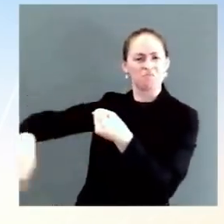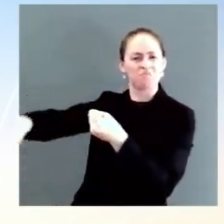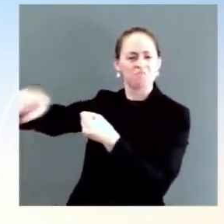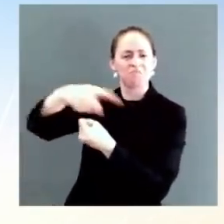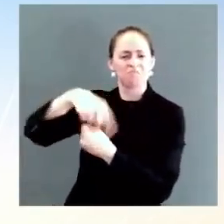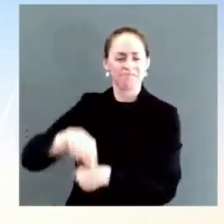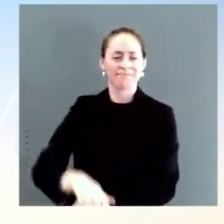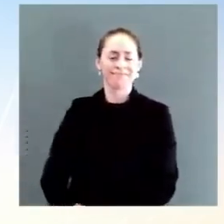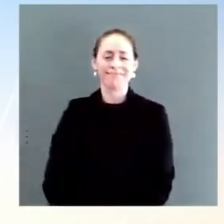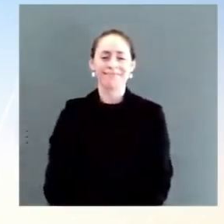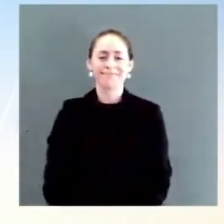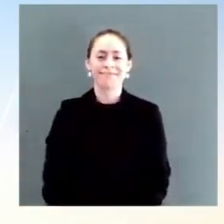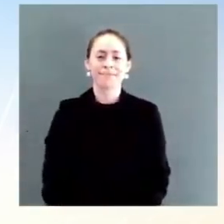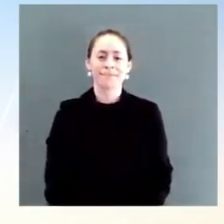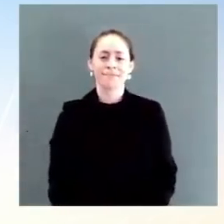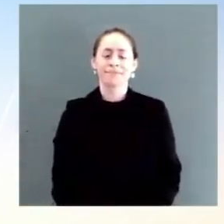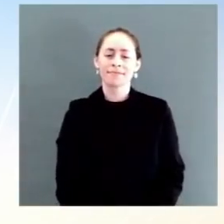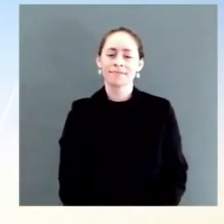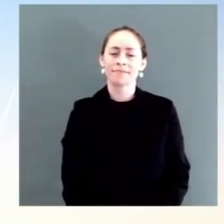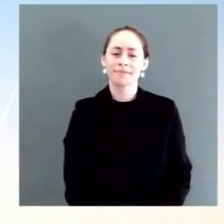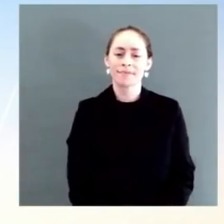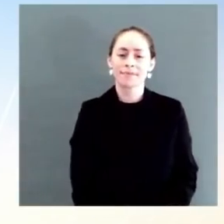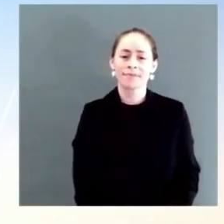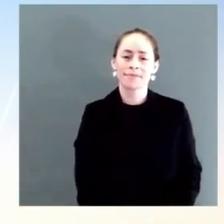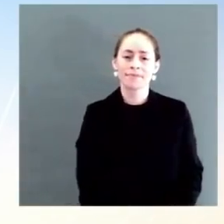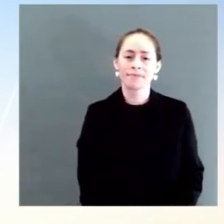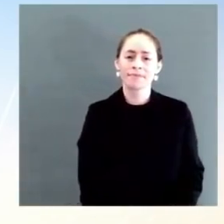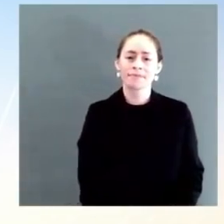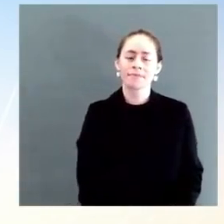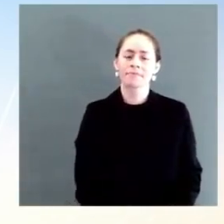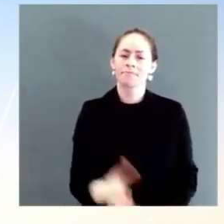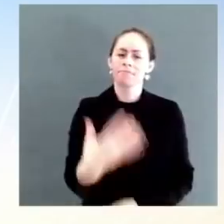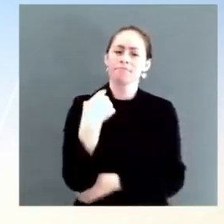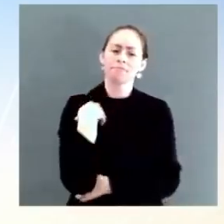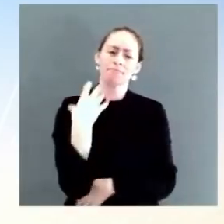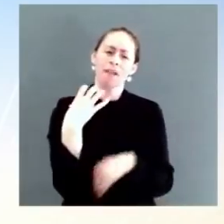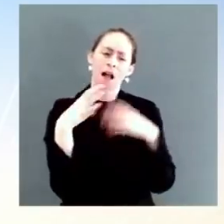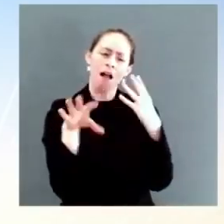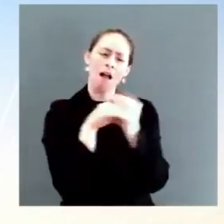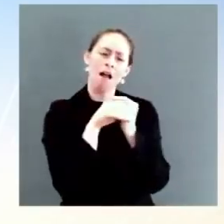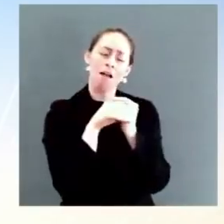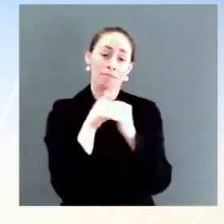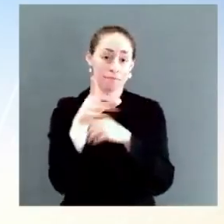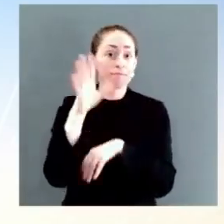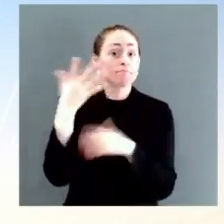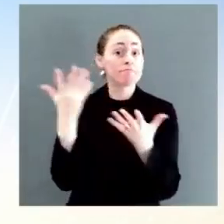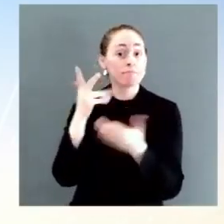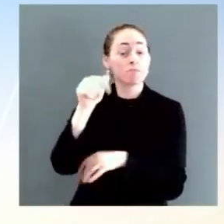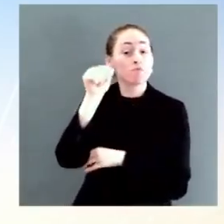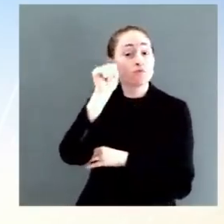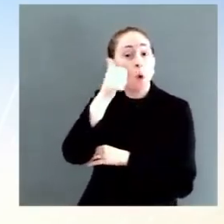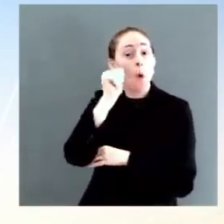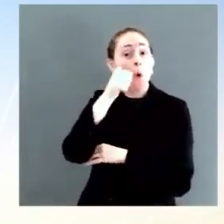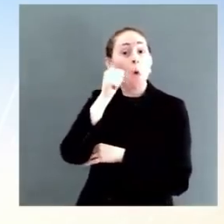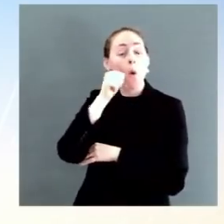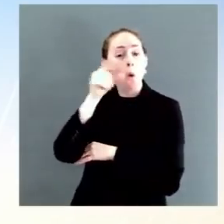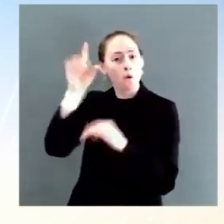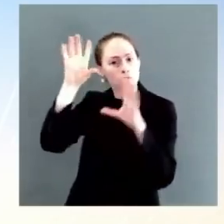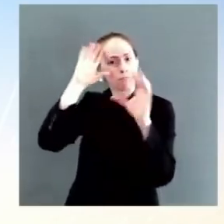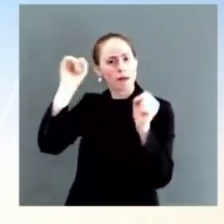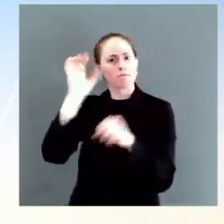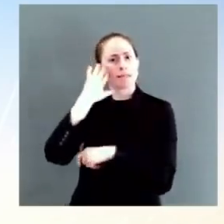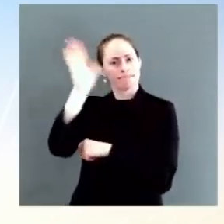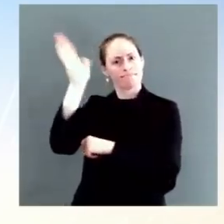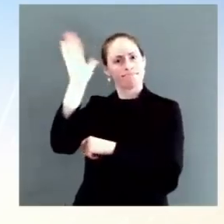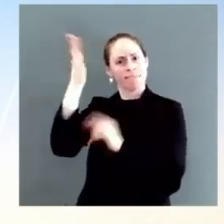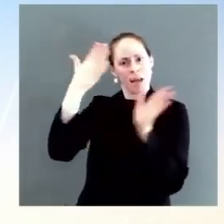plan. You've seen some reported components that you may hear about more tomorrow. But I would also note for all of you, as you're thinking about what to